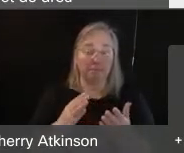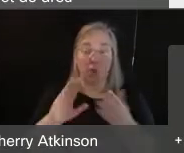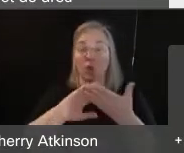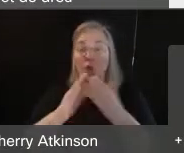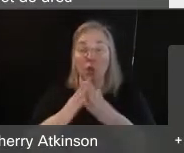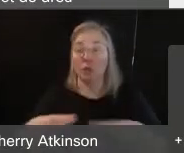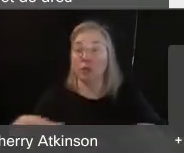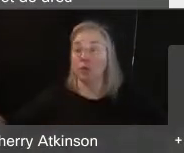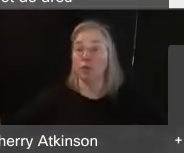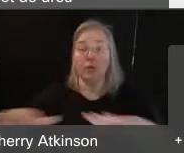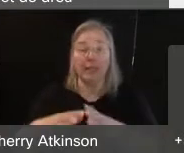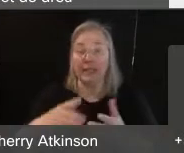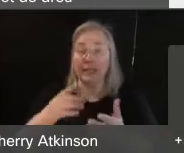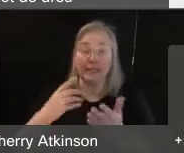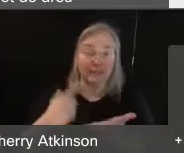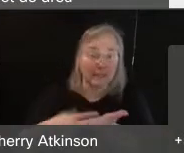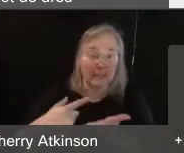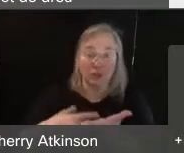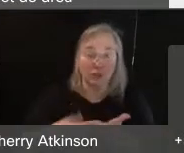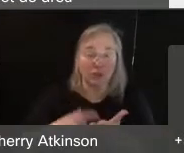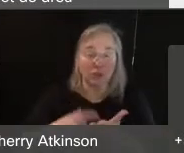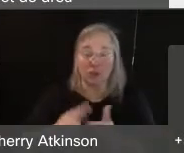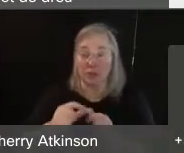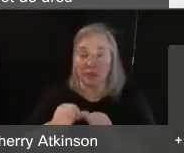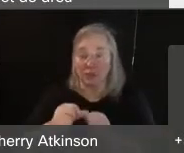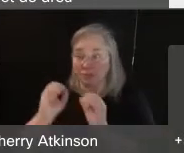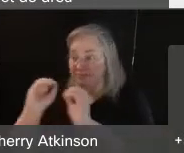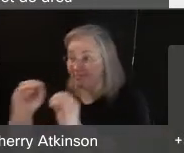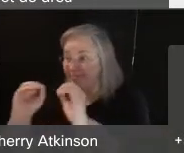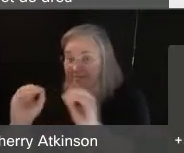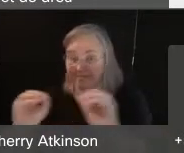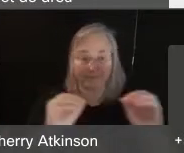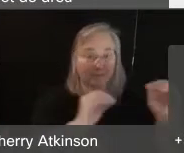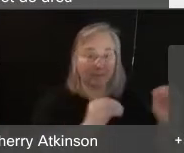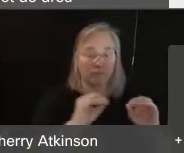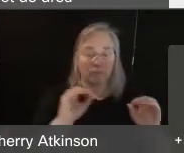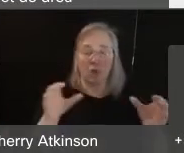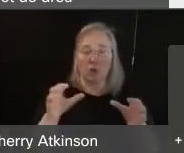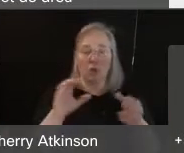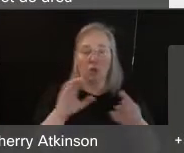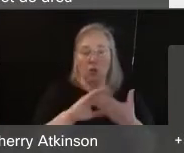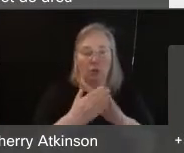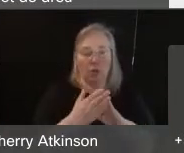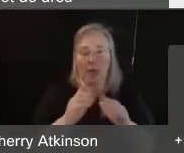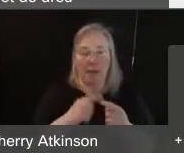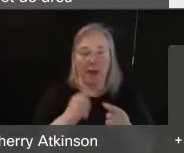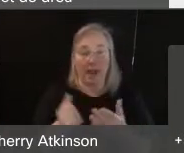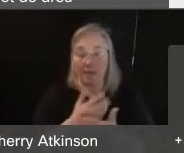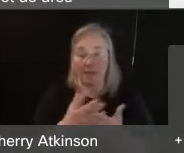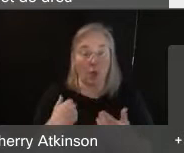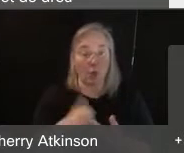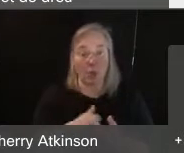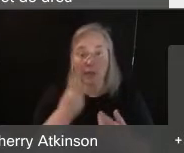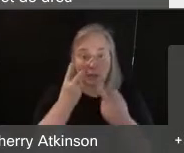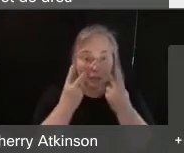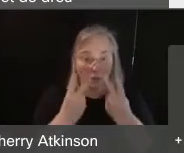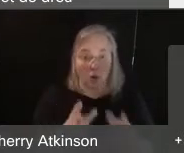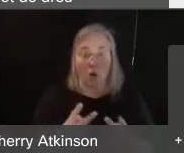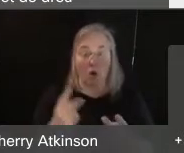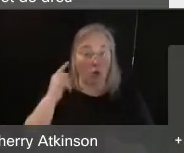it so we can continue to educate our community about everything that we saw, heard, and talked